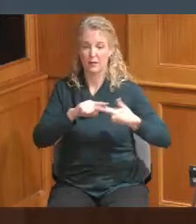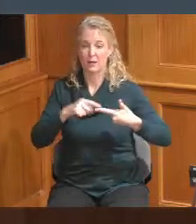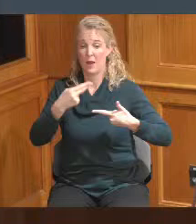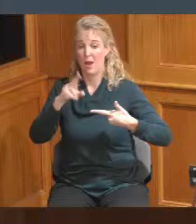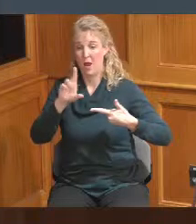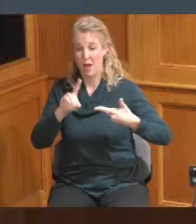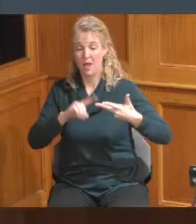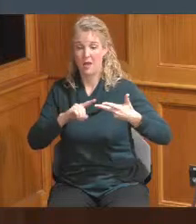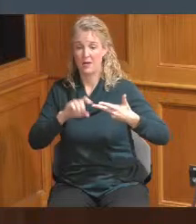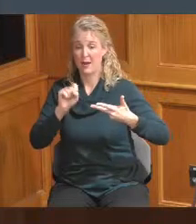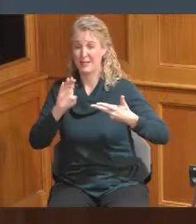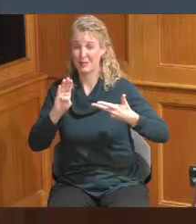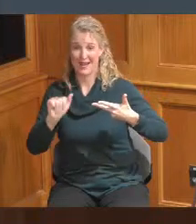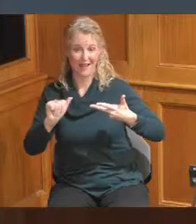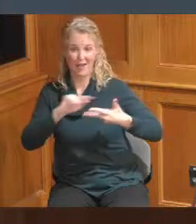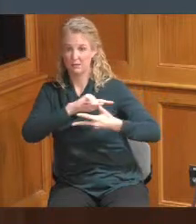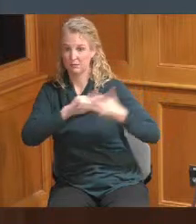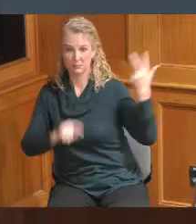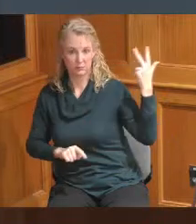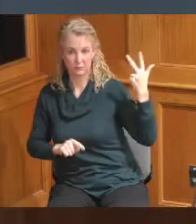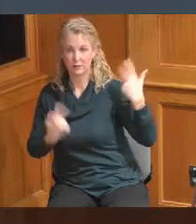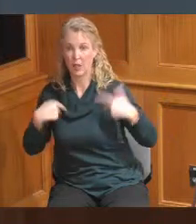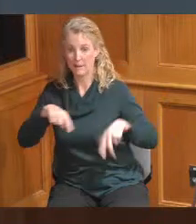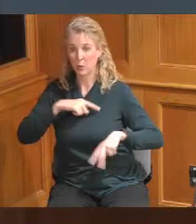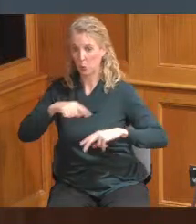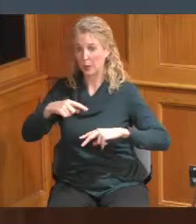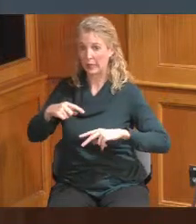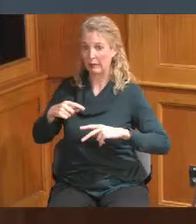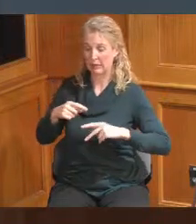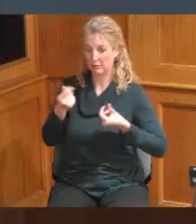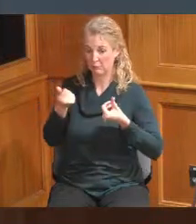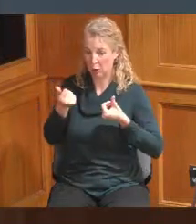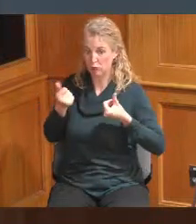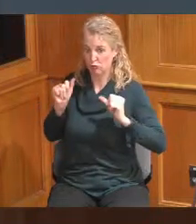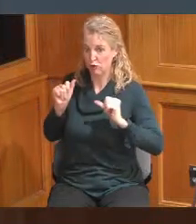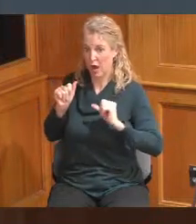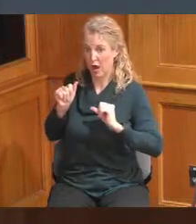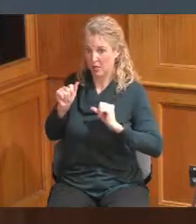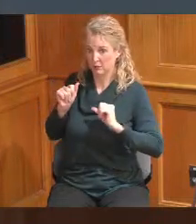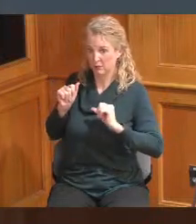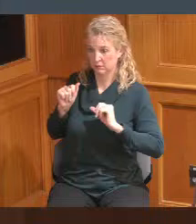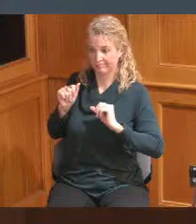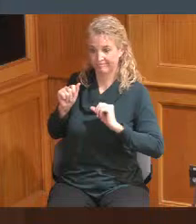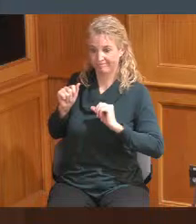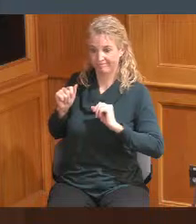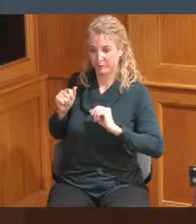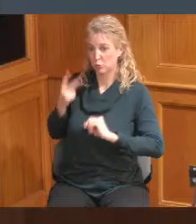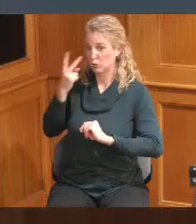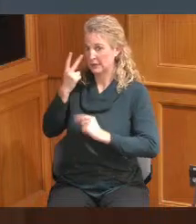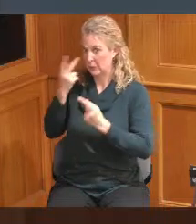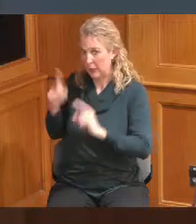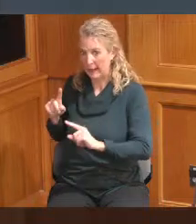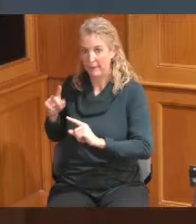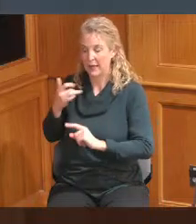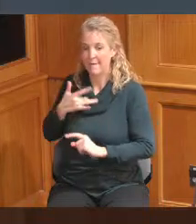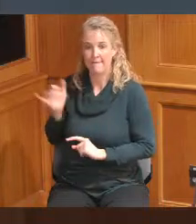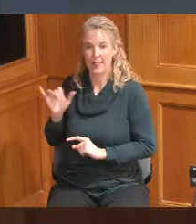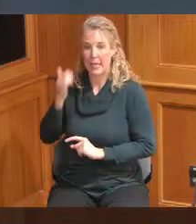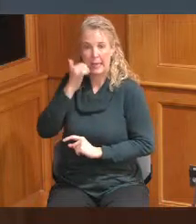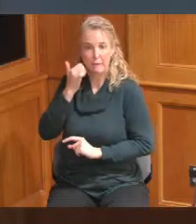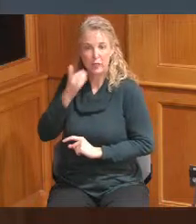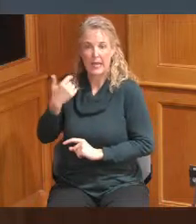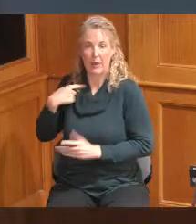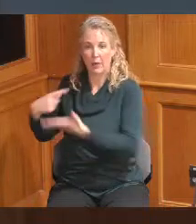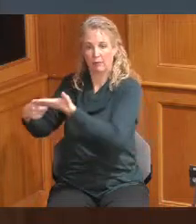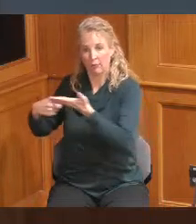so as an organization, both through the National Association of Counties and the International Association of Emergency Management, when we're talking to the federal government, we're talking to them